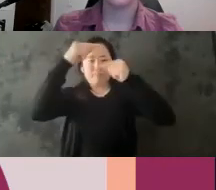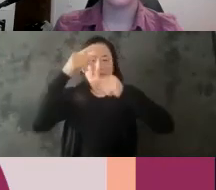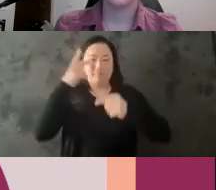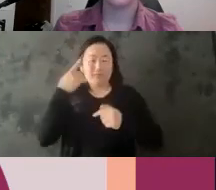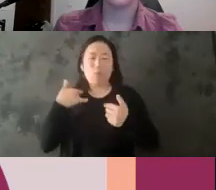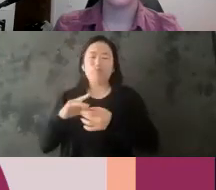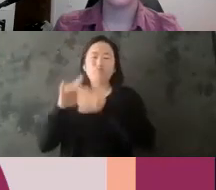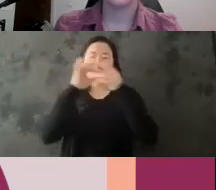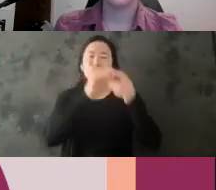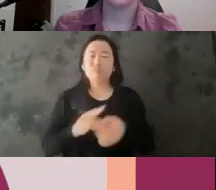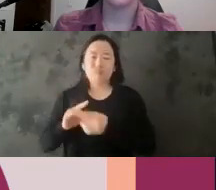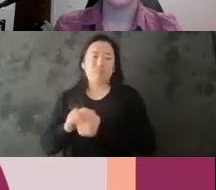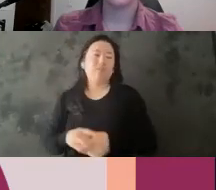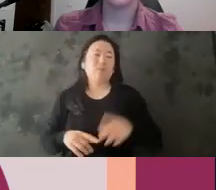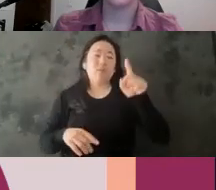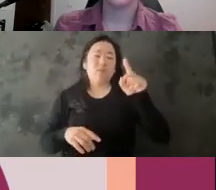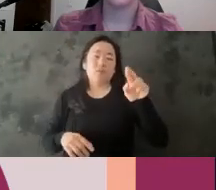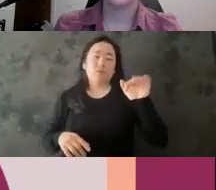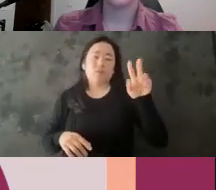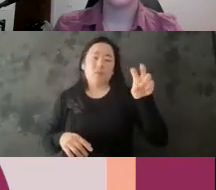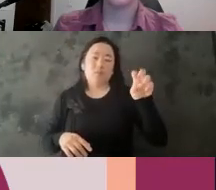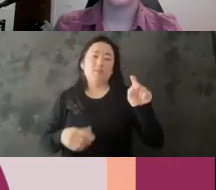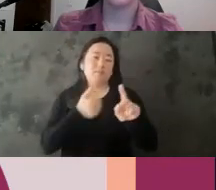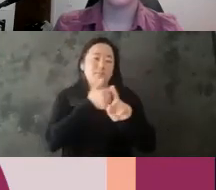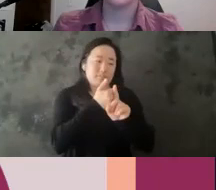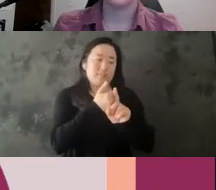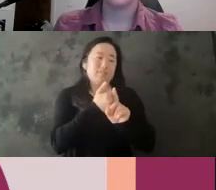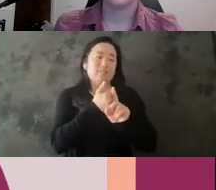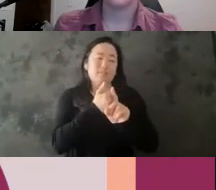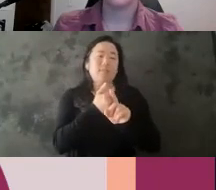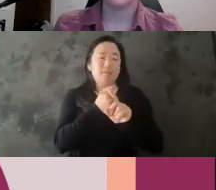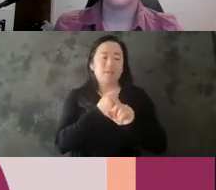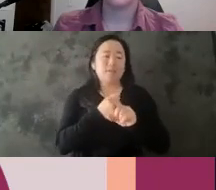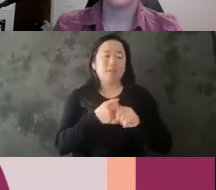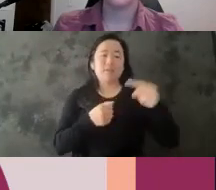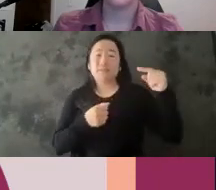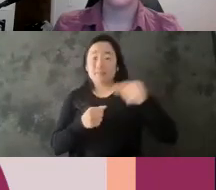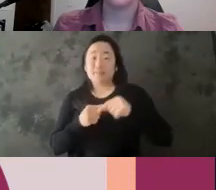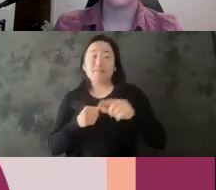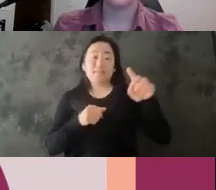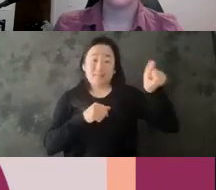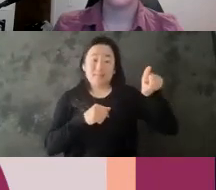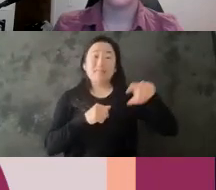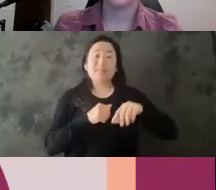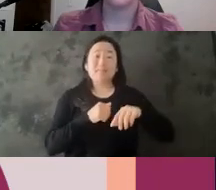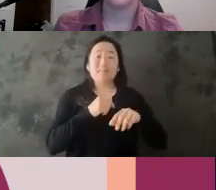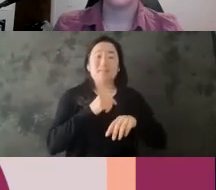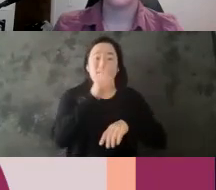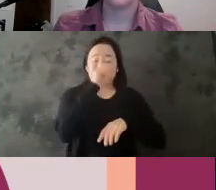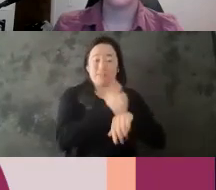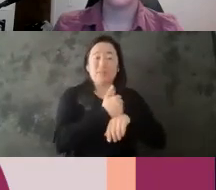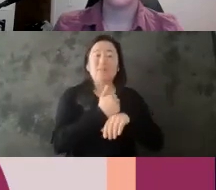interconnected. So the drive has this mindset that's attuned to wanting, seeking, aspiring, or